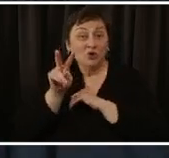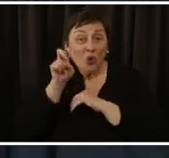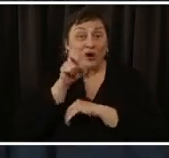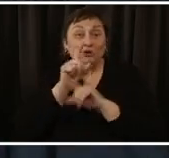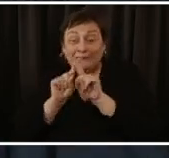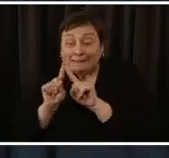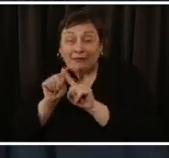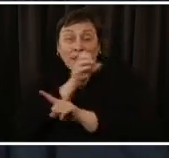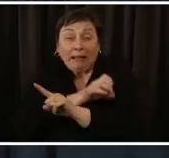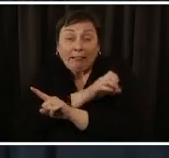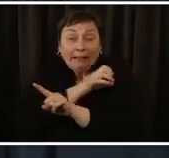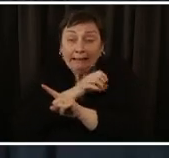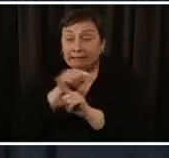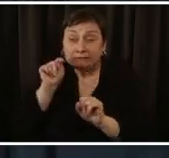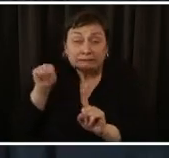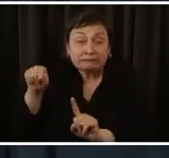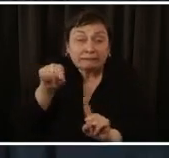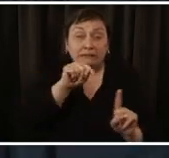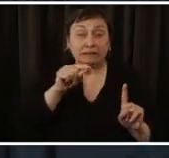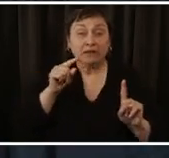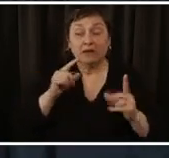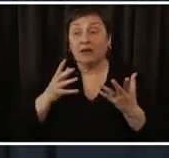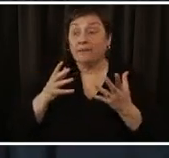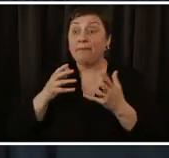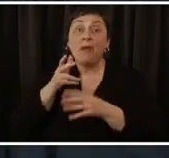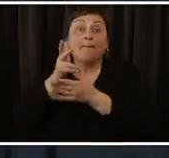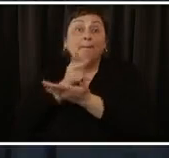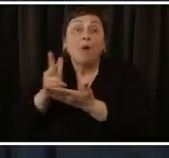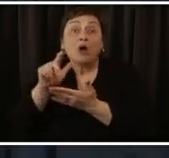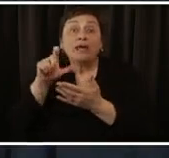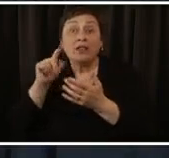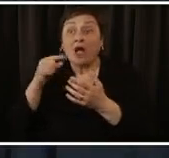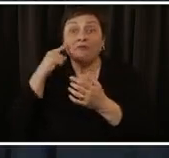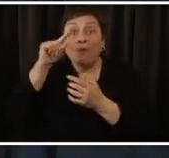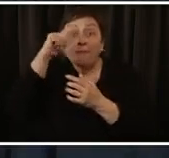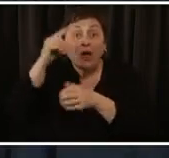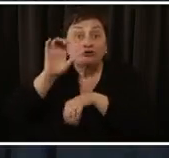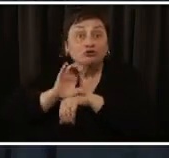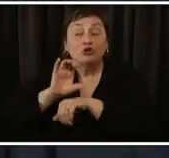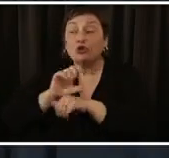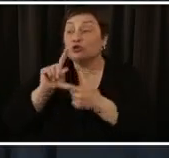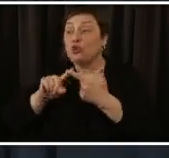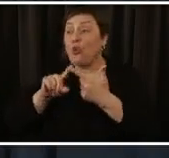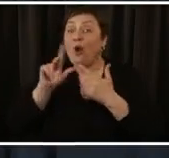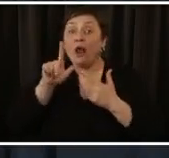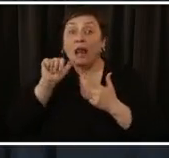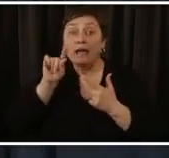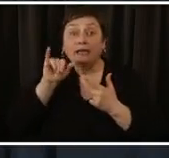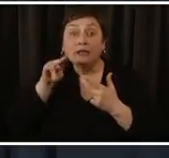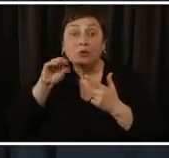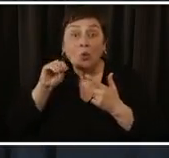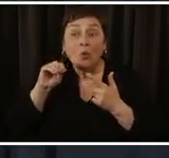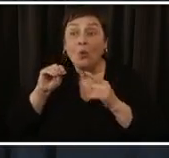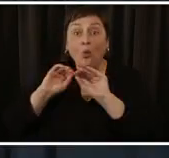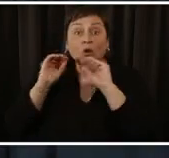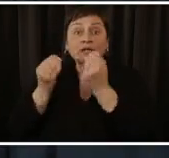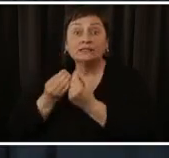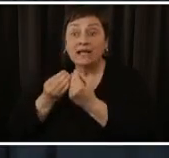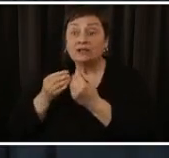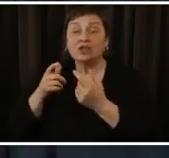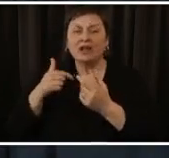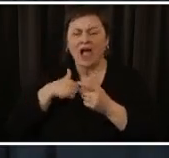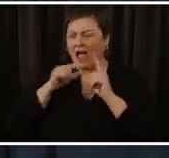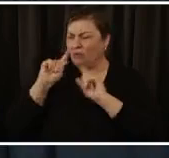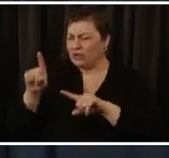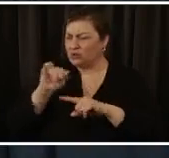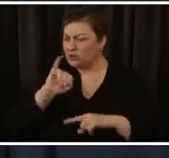in the parking lot of predominantly black churches with Latino organizations. I was at JBS and Cargill,